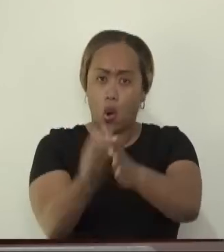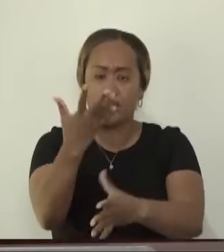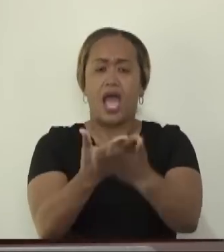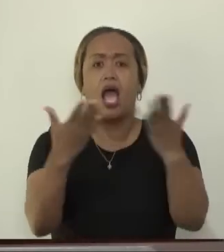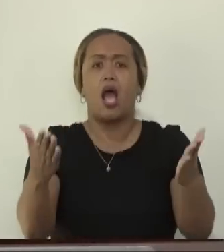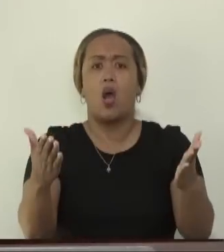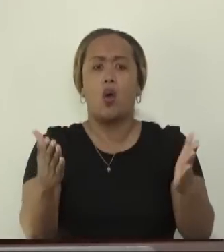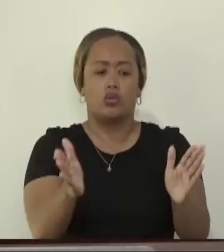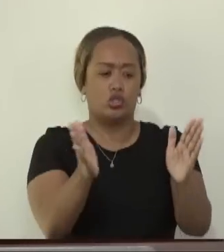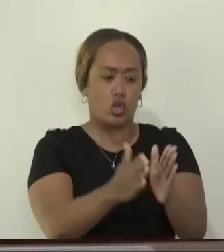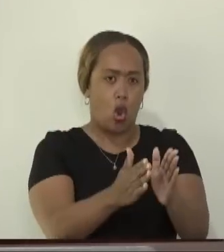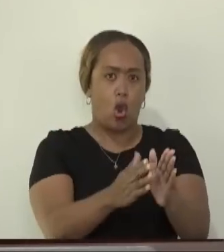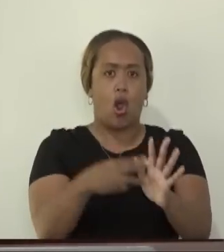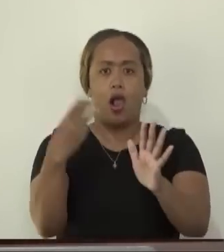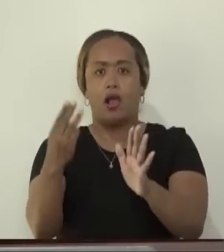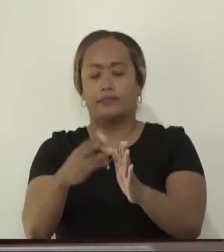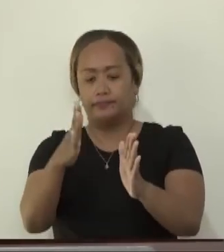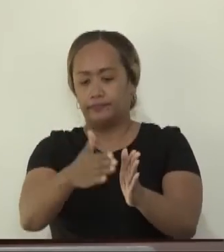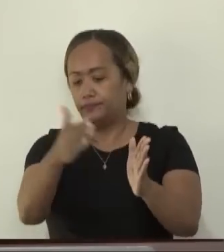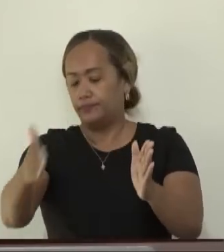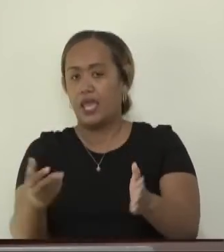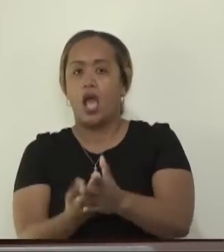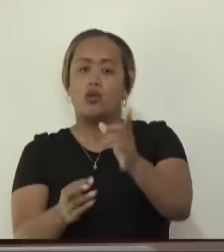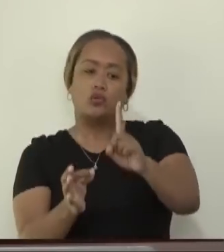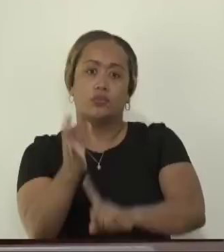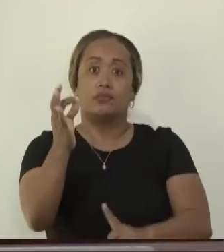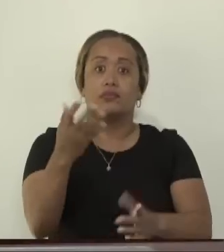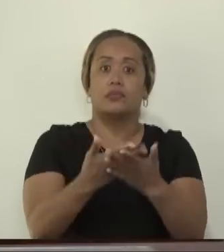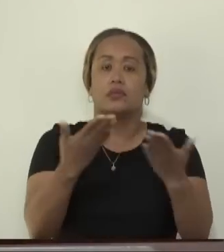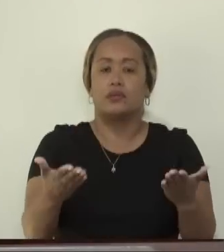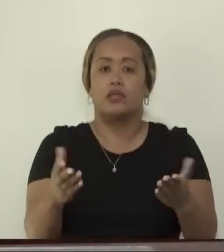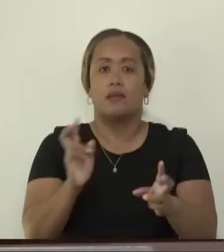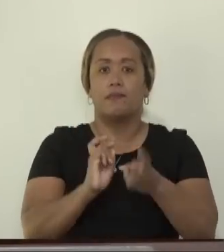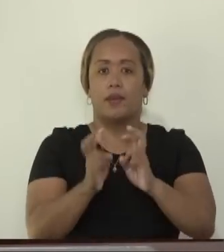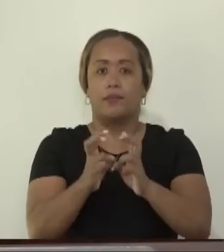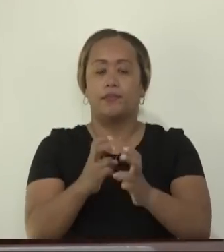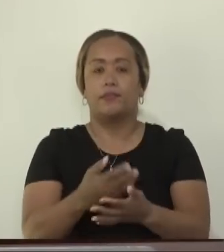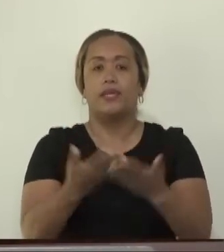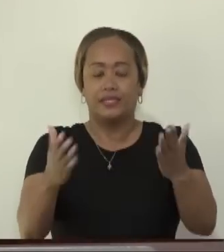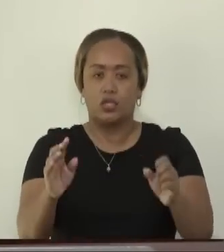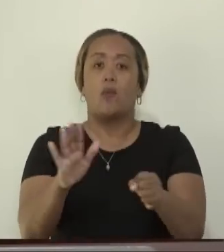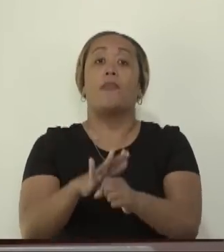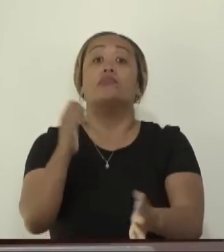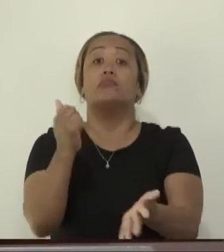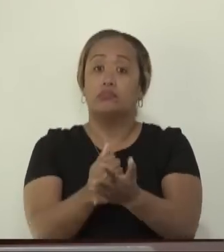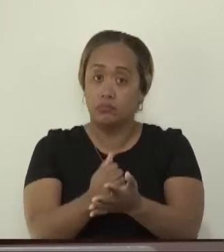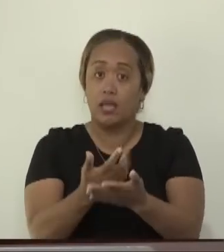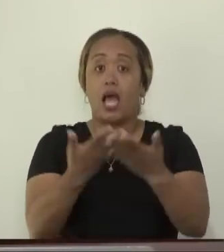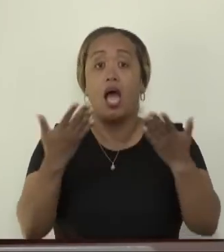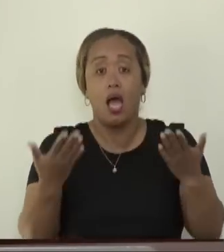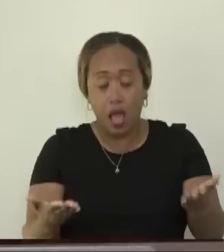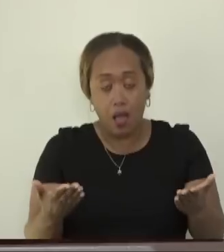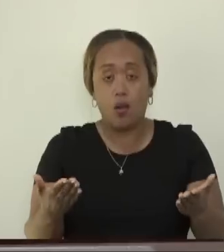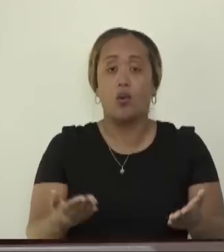to medium term. This will progressively address our debt problem. Therefore, in the